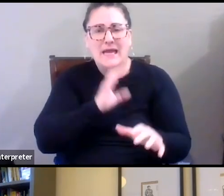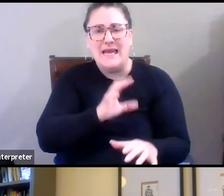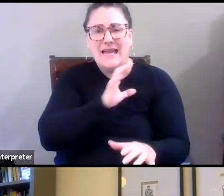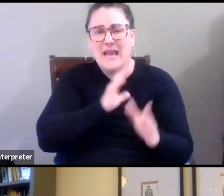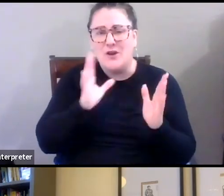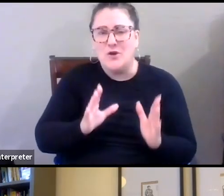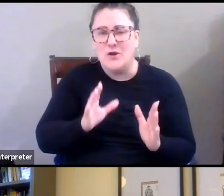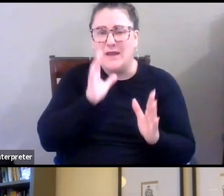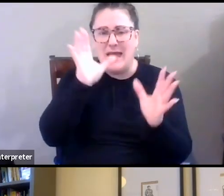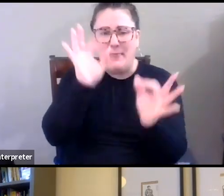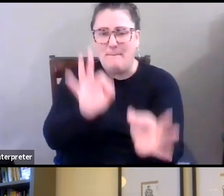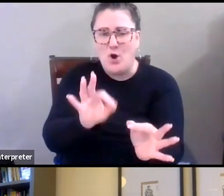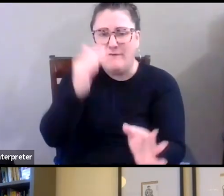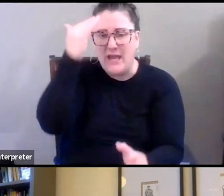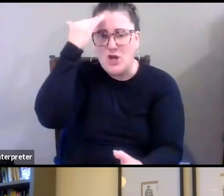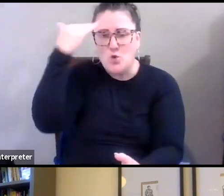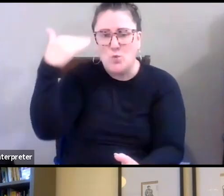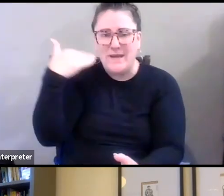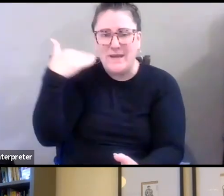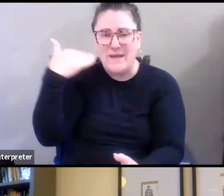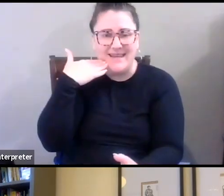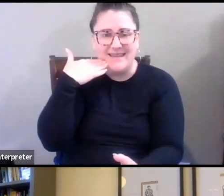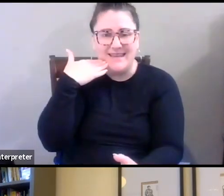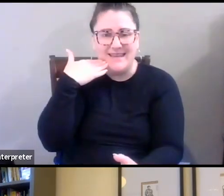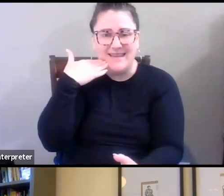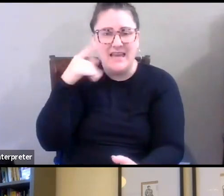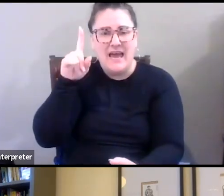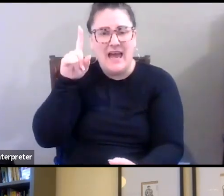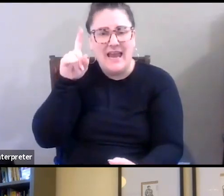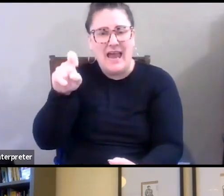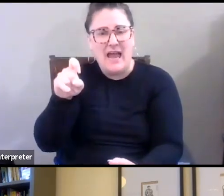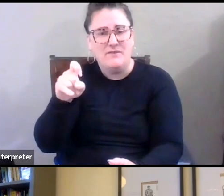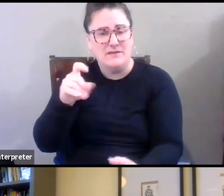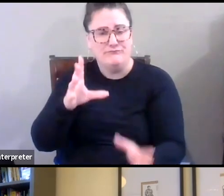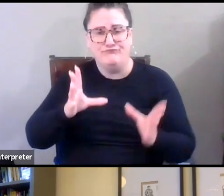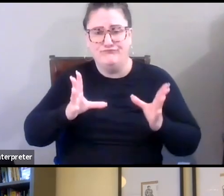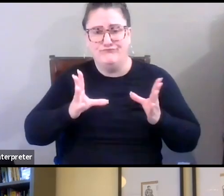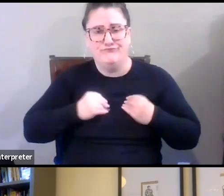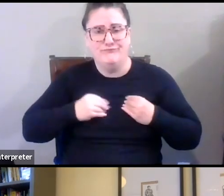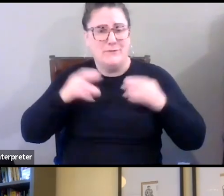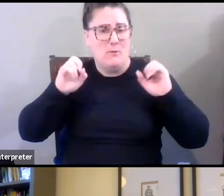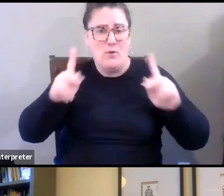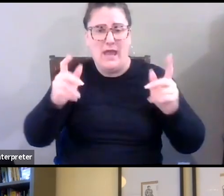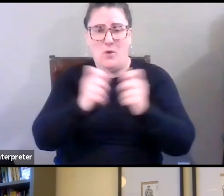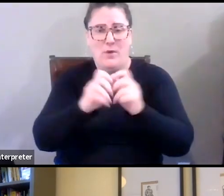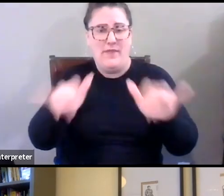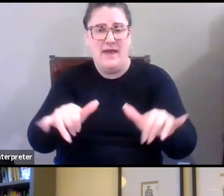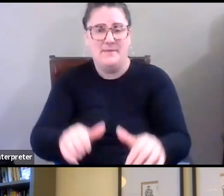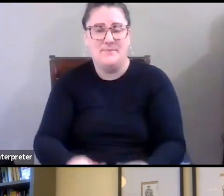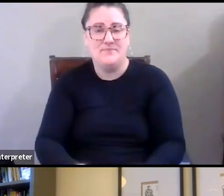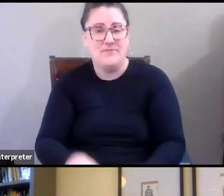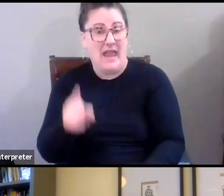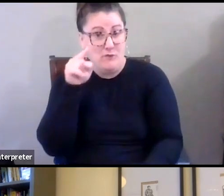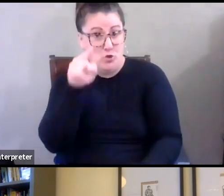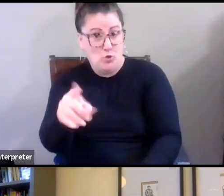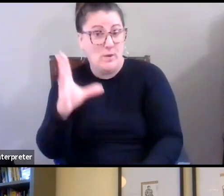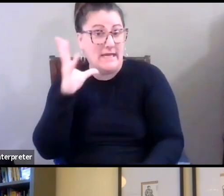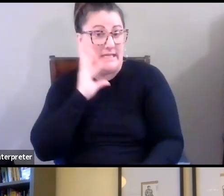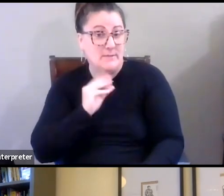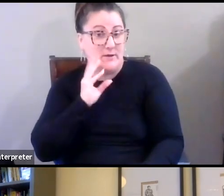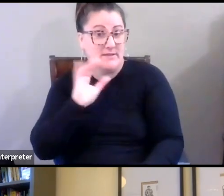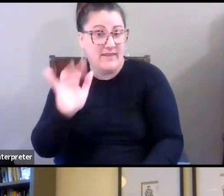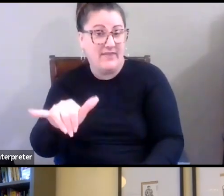perfect Korean. And I had to just be okay with that, right? Mm-hmm. And I'm just curious, have you experienced that kind